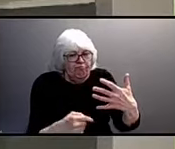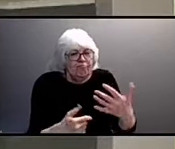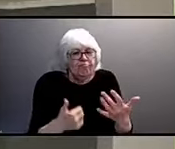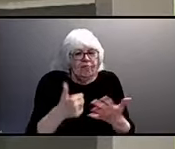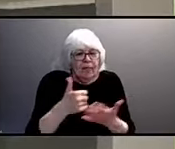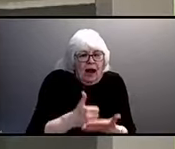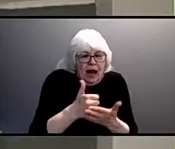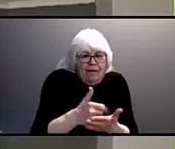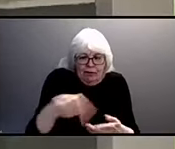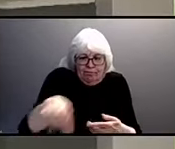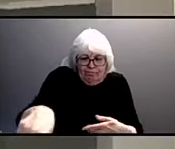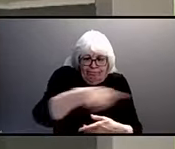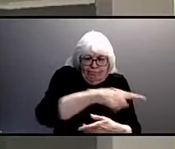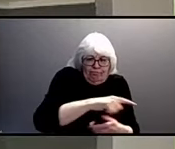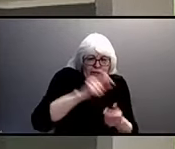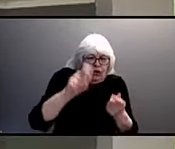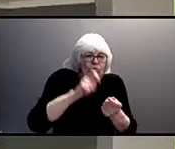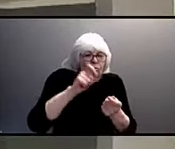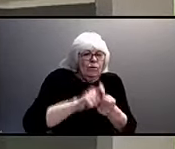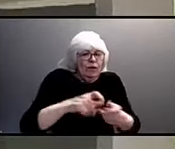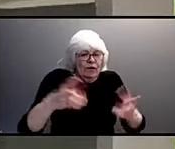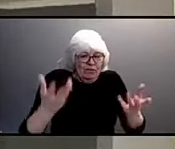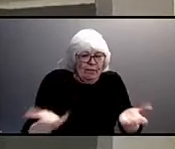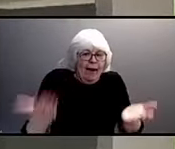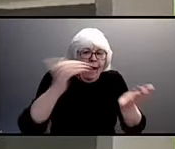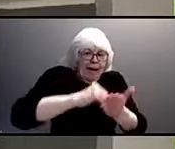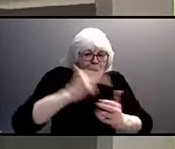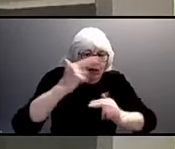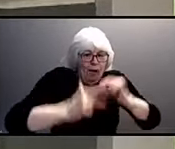rebuild these areas damaged by wildfire.